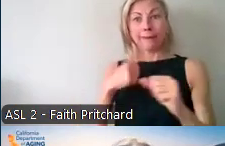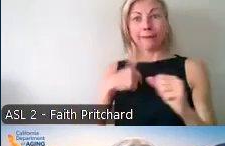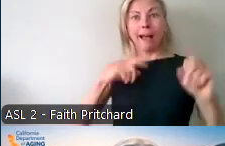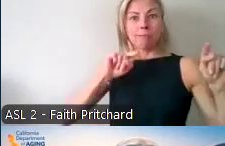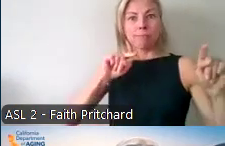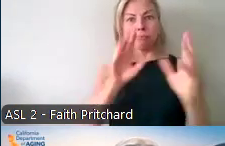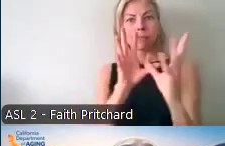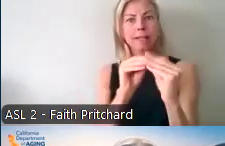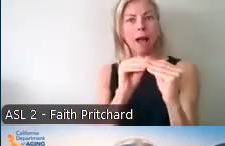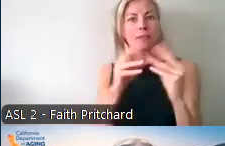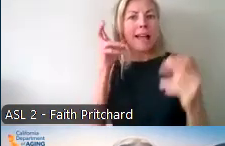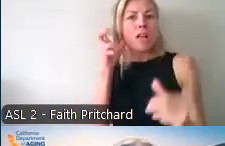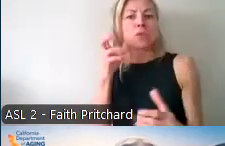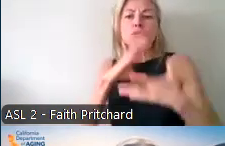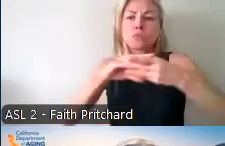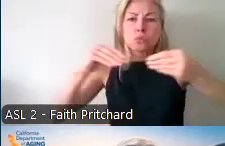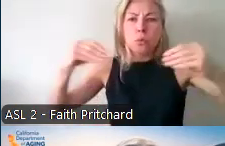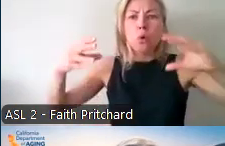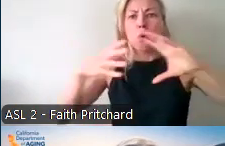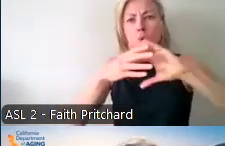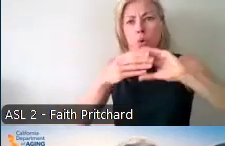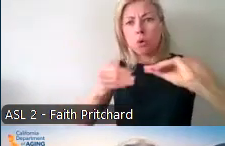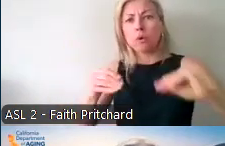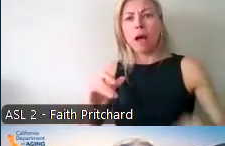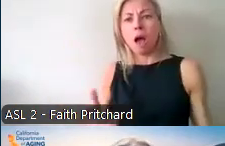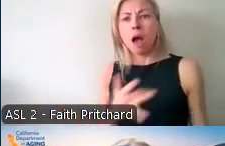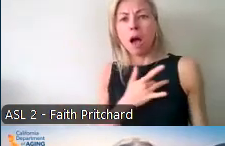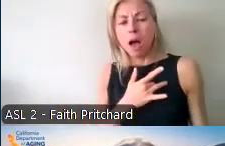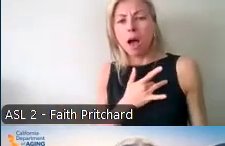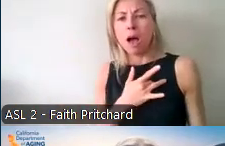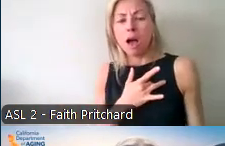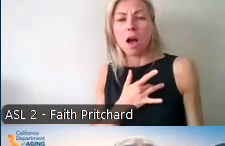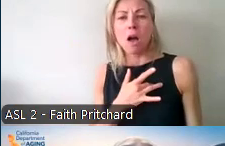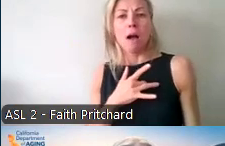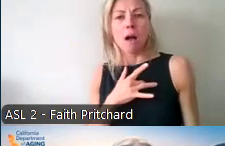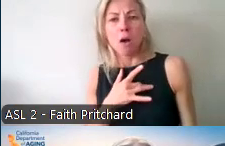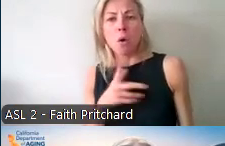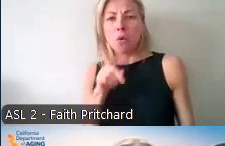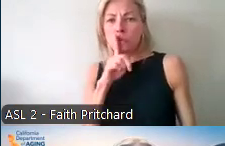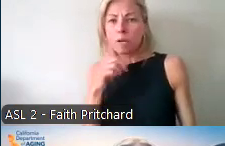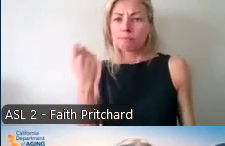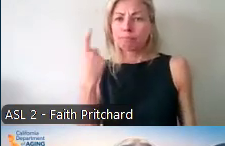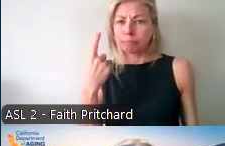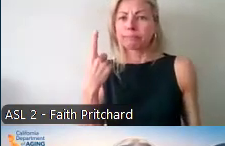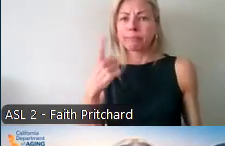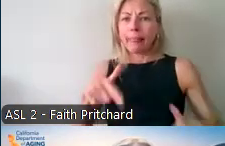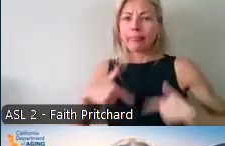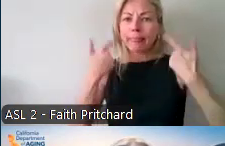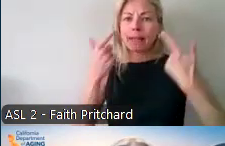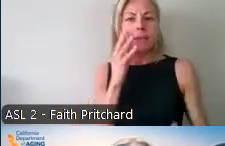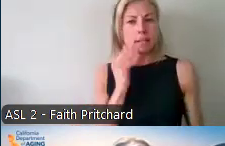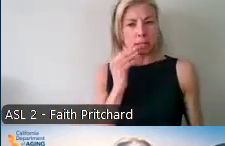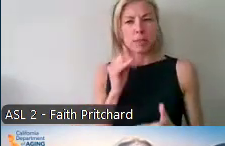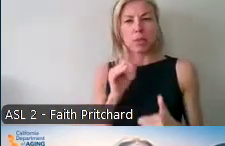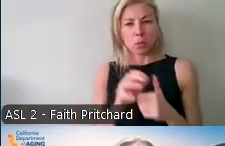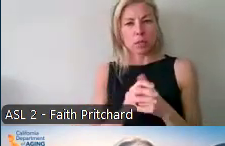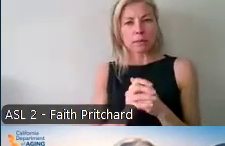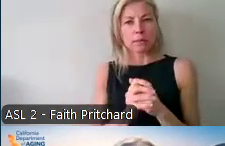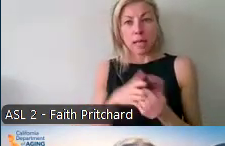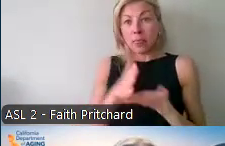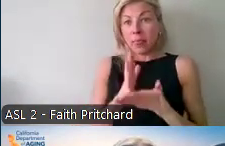the stories and be able to lean into that lived experience, it allows